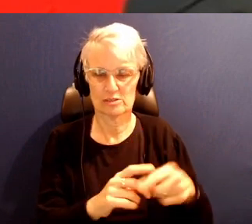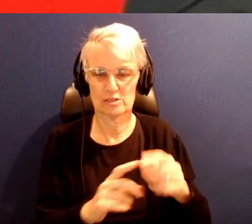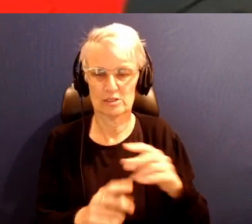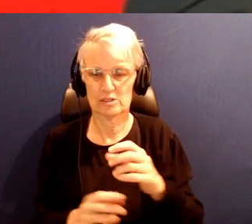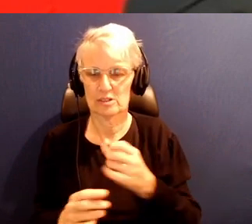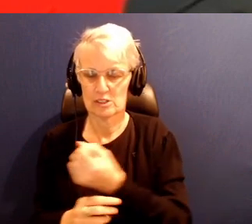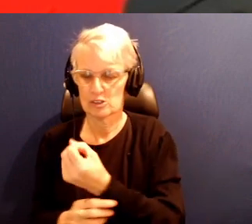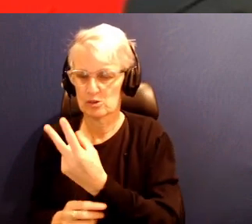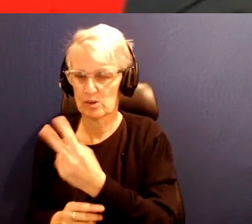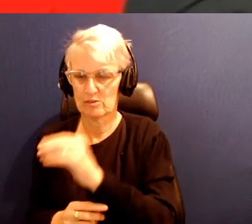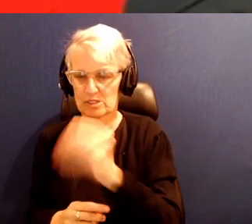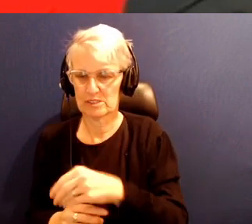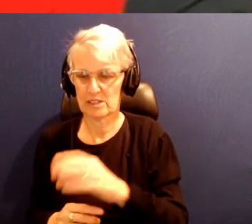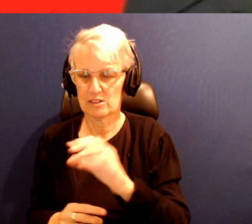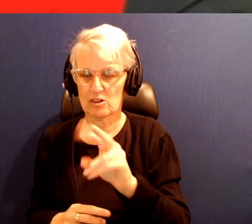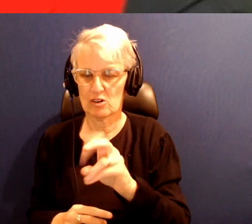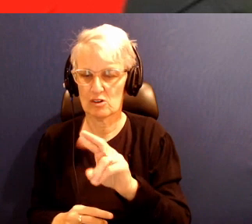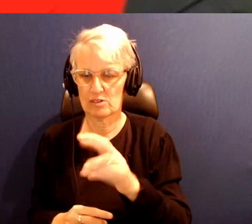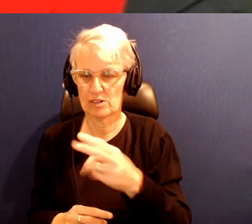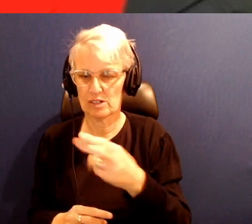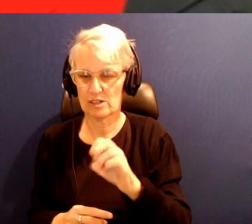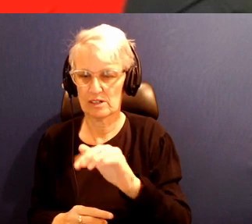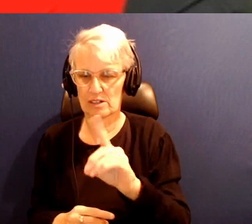to be covered by the 12% overhead.